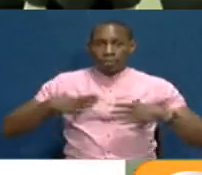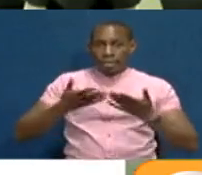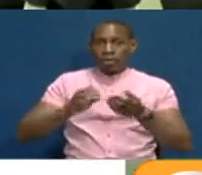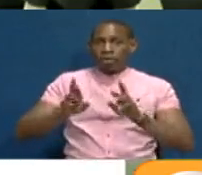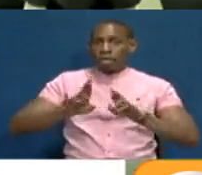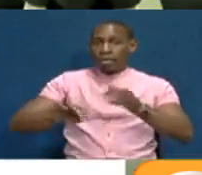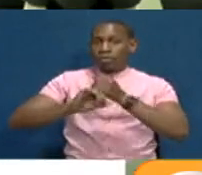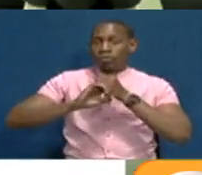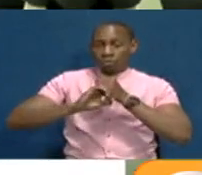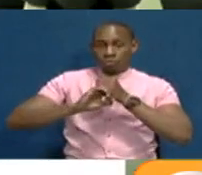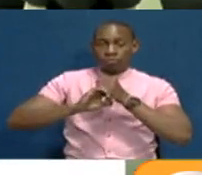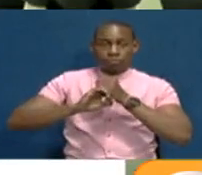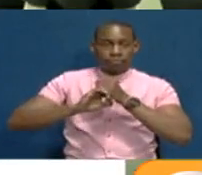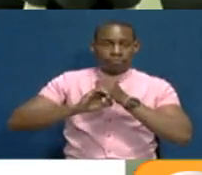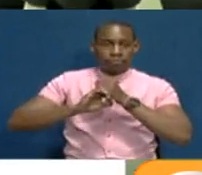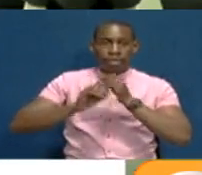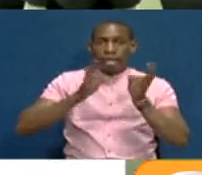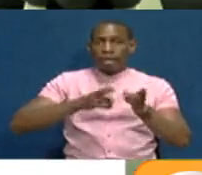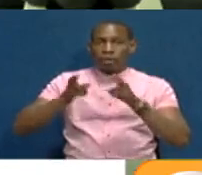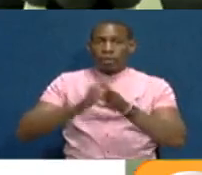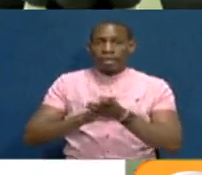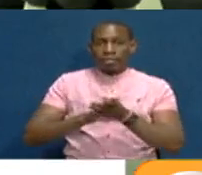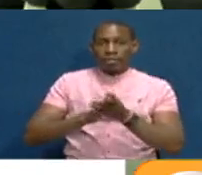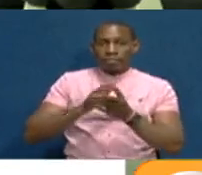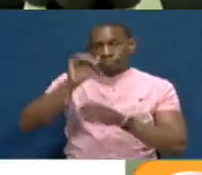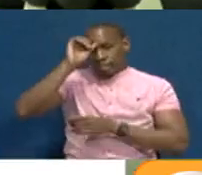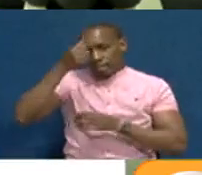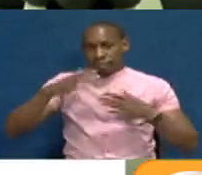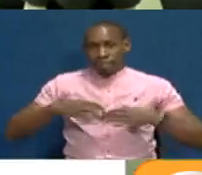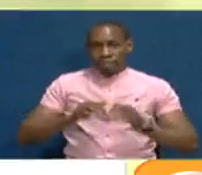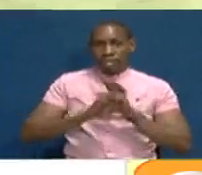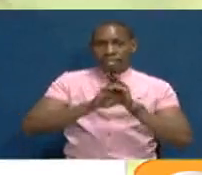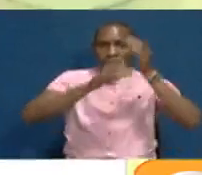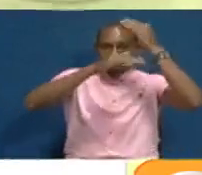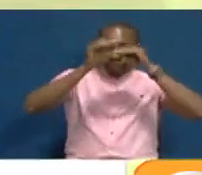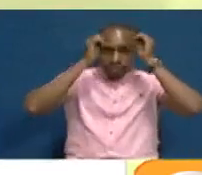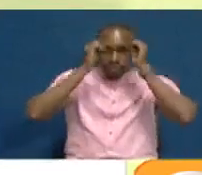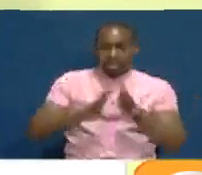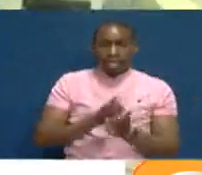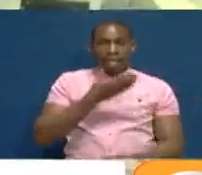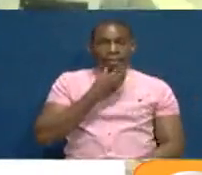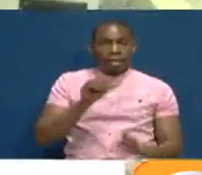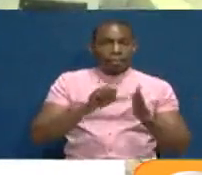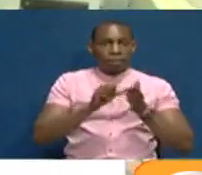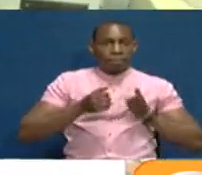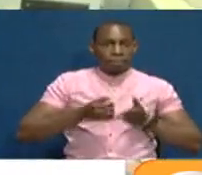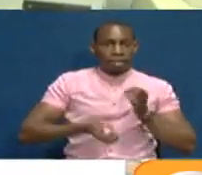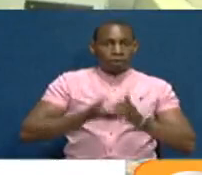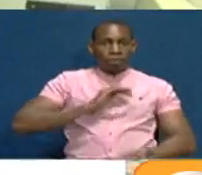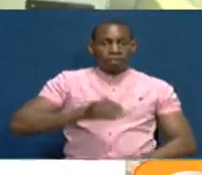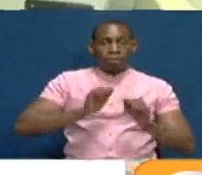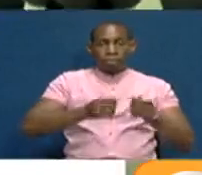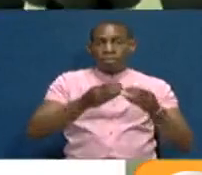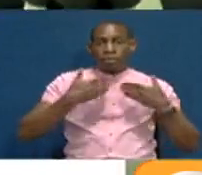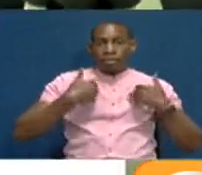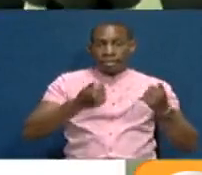donate, and usually intelligent people like university students. Male fertility problems can be